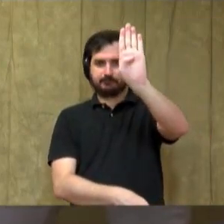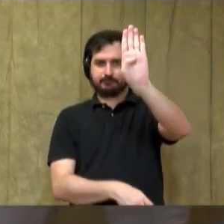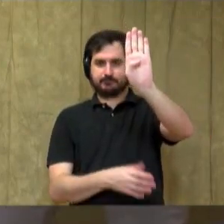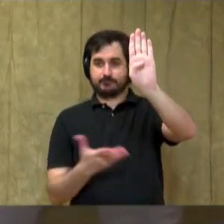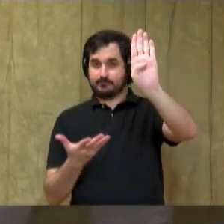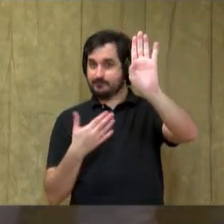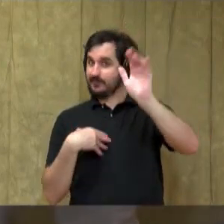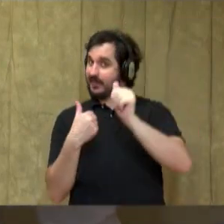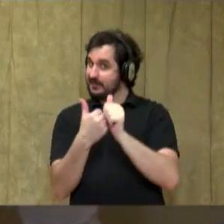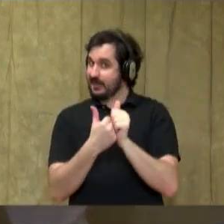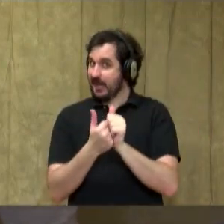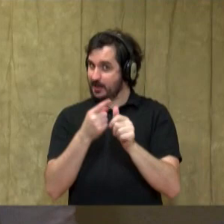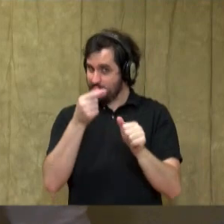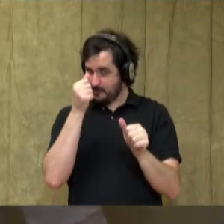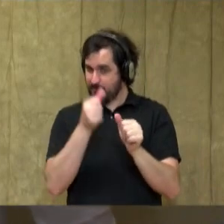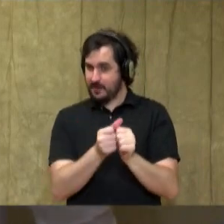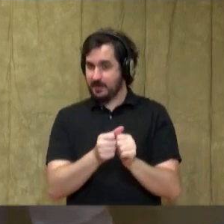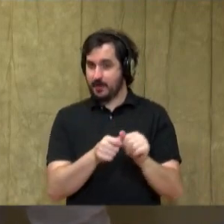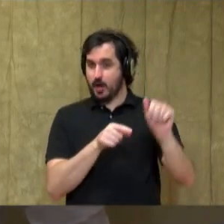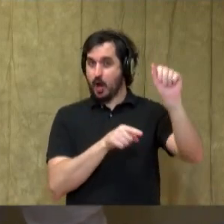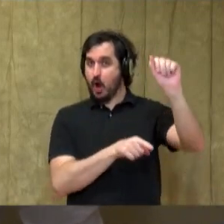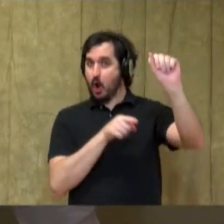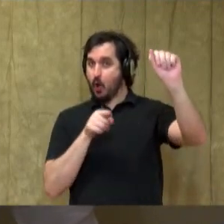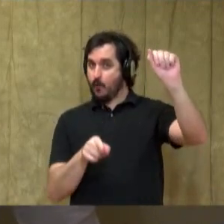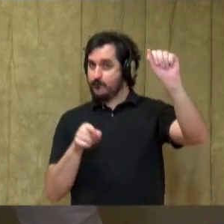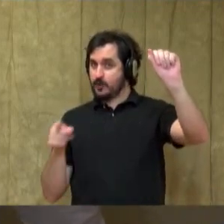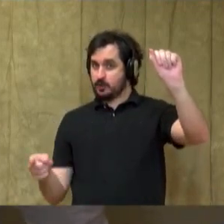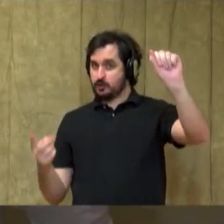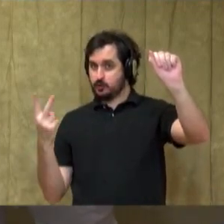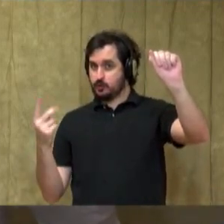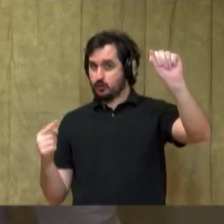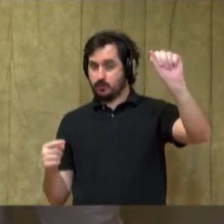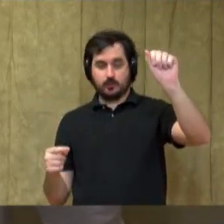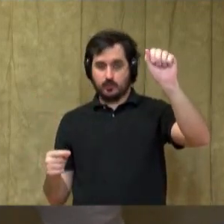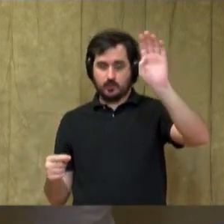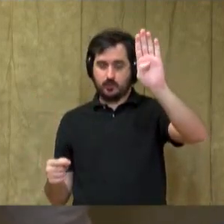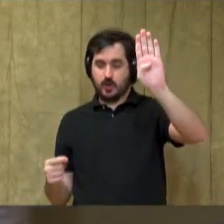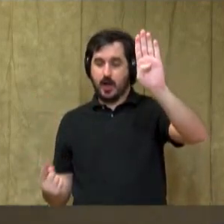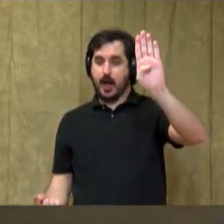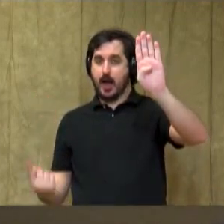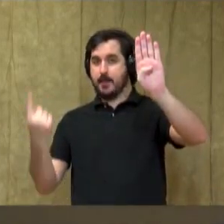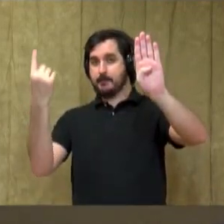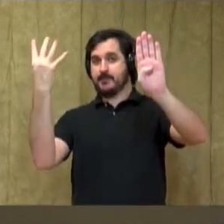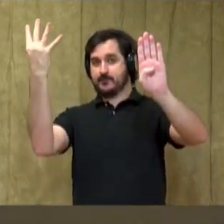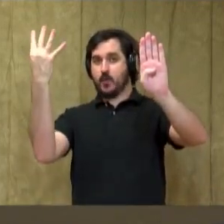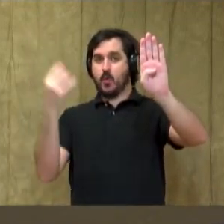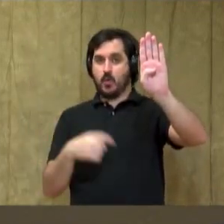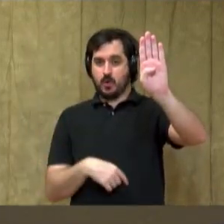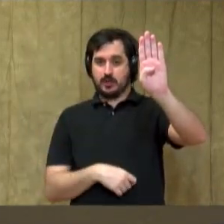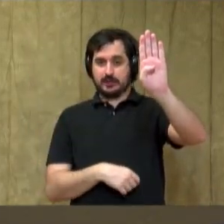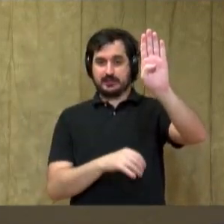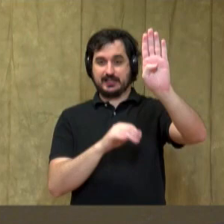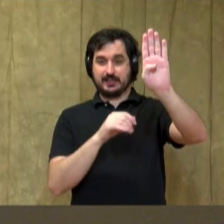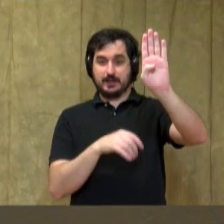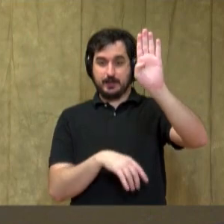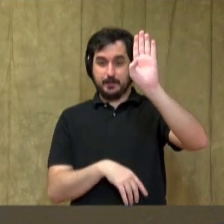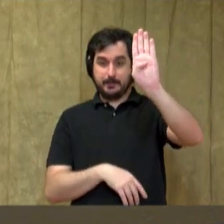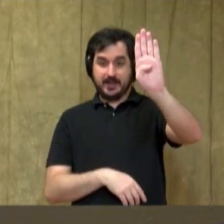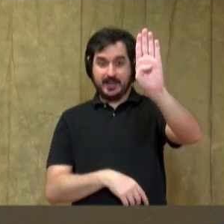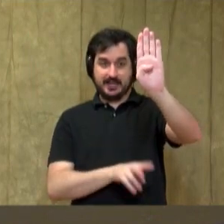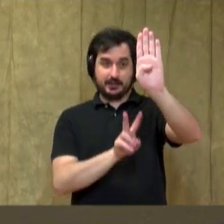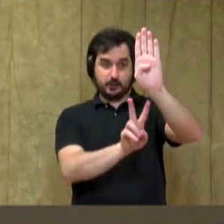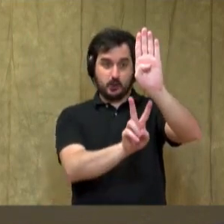did this together just now. Over 2, up 4. So X is